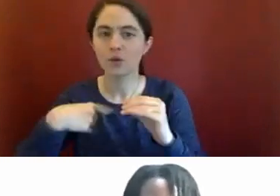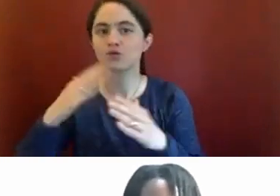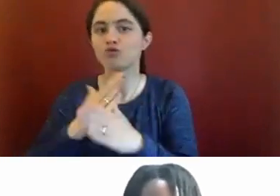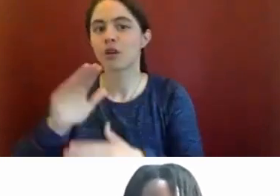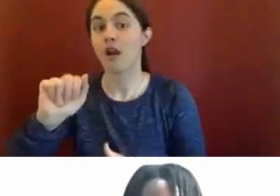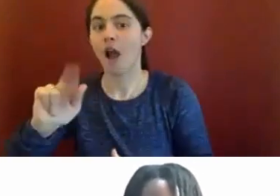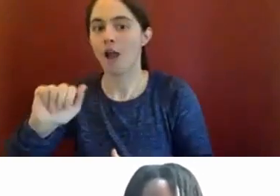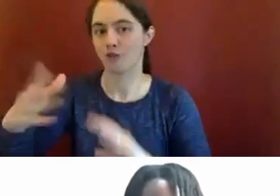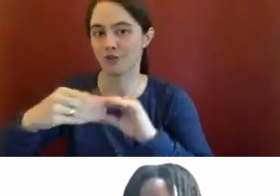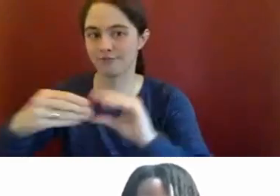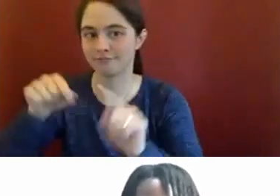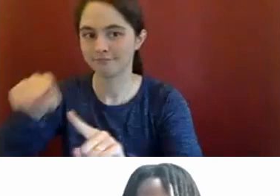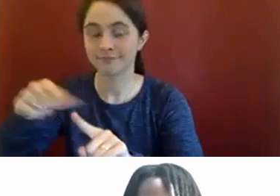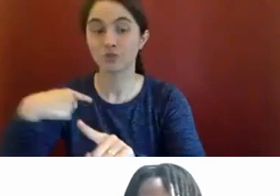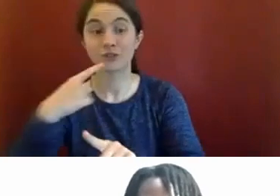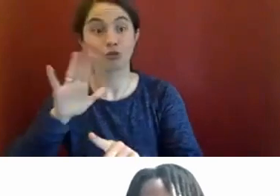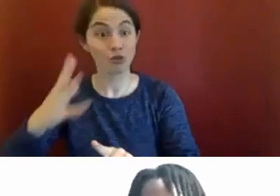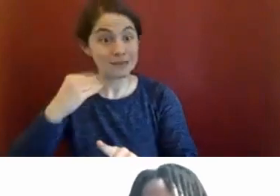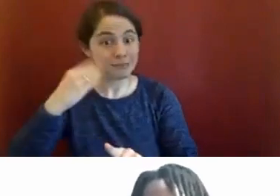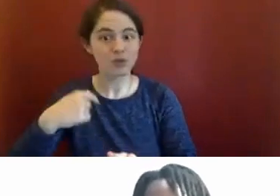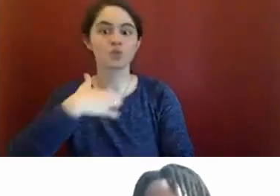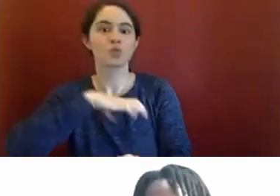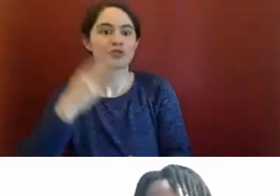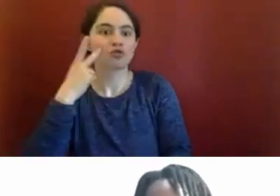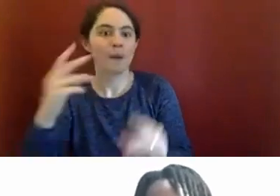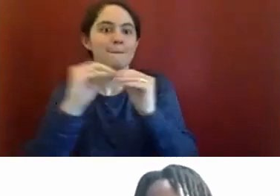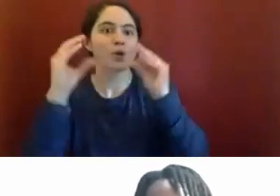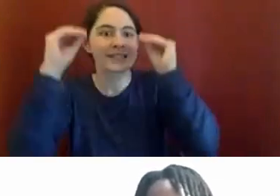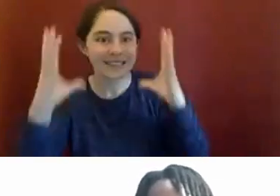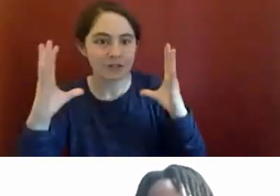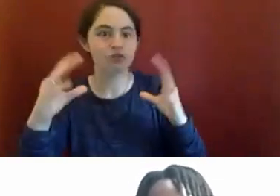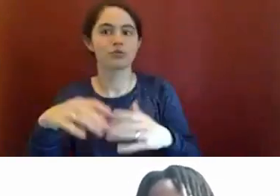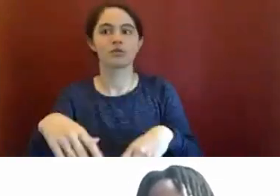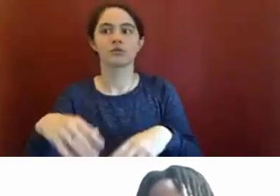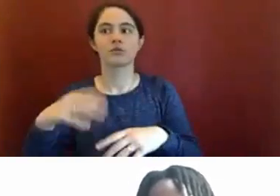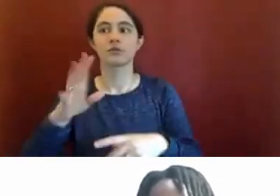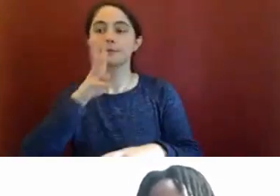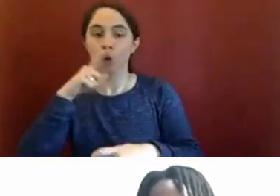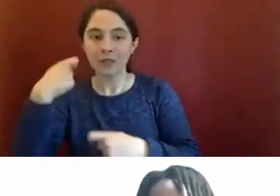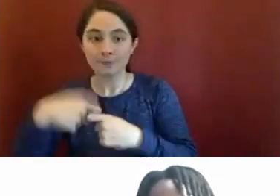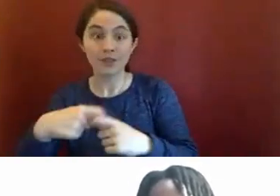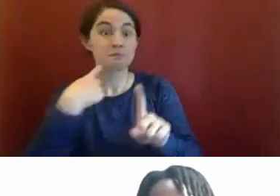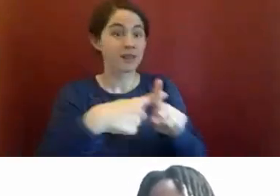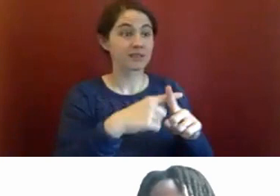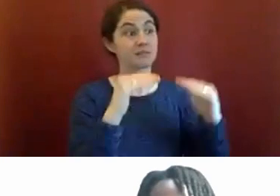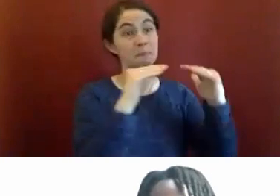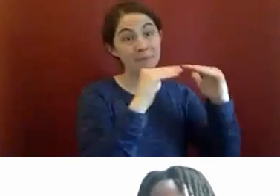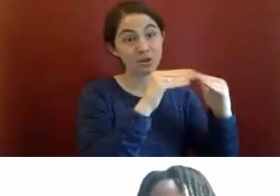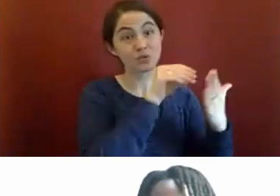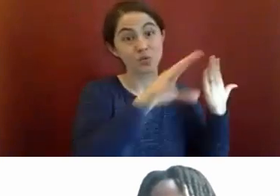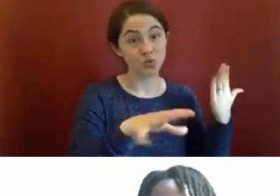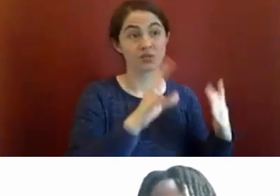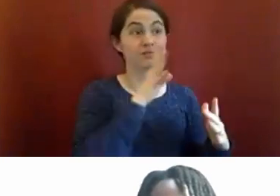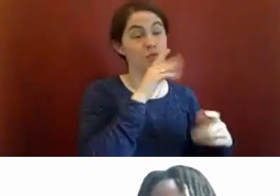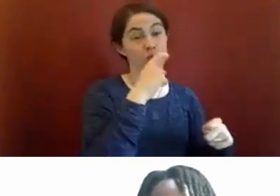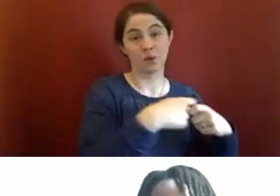her experience, she would have liked to see more teachers and students who spoke Spanish because it was very difficult for